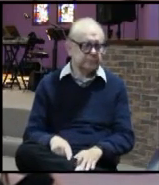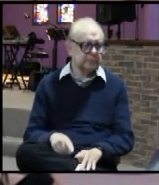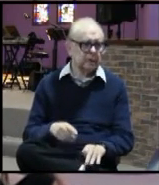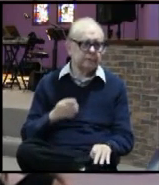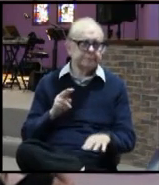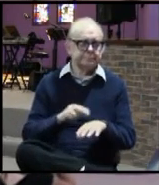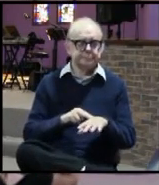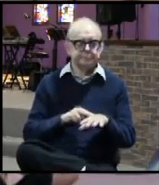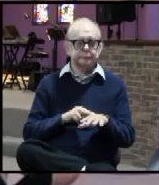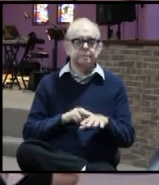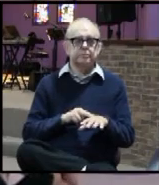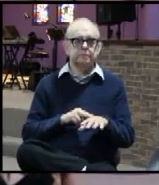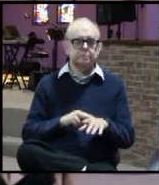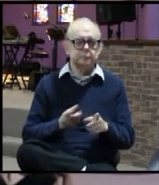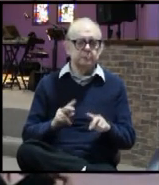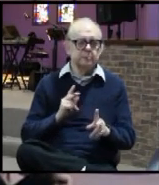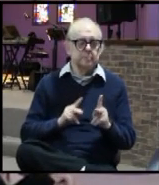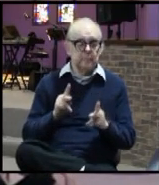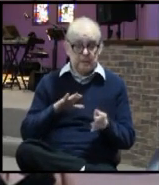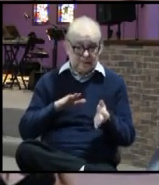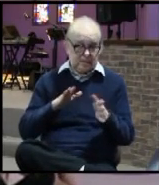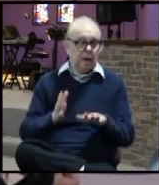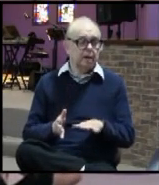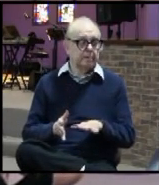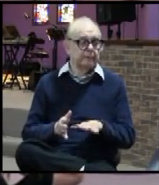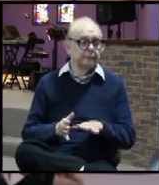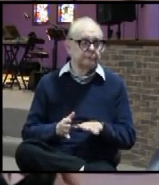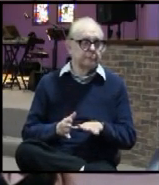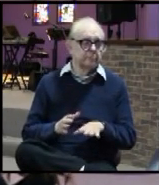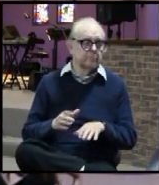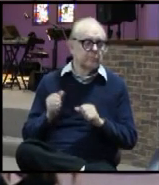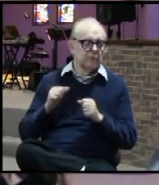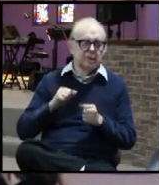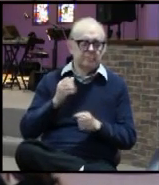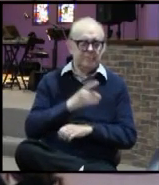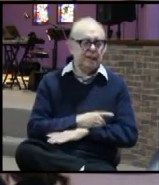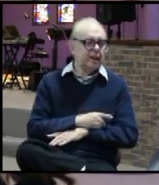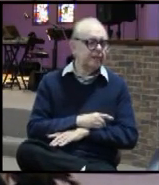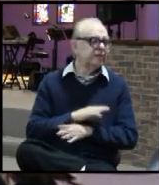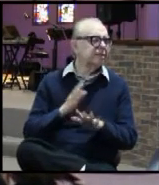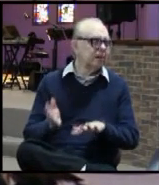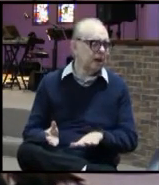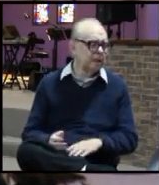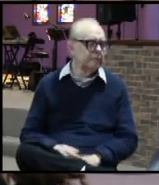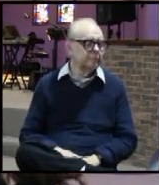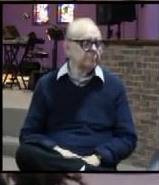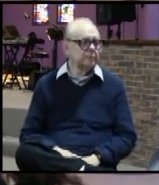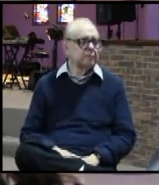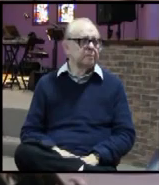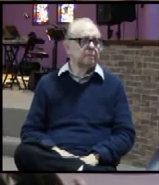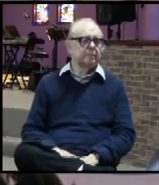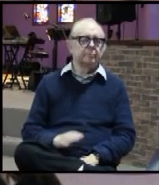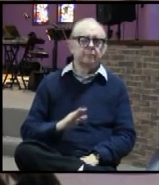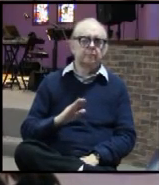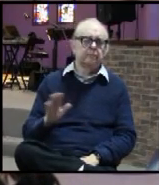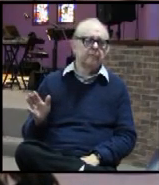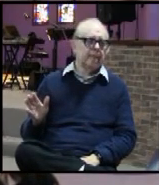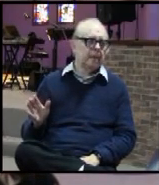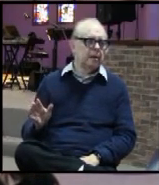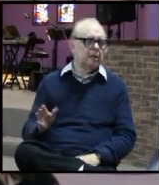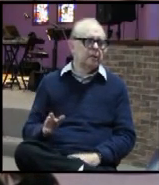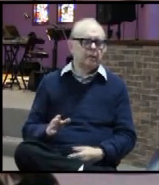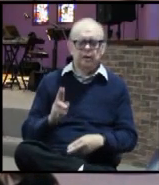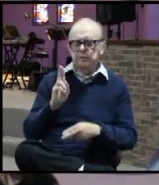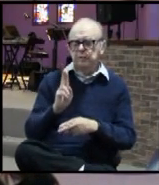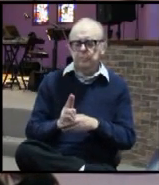Generally, when people were dying, it took them days to die. They're drained of all of their